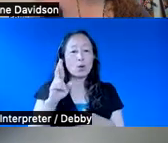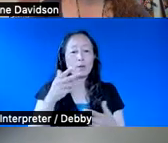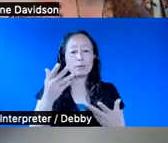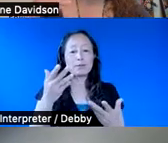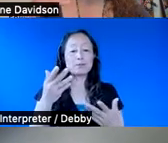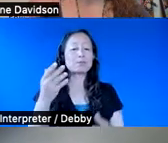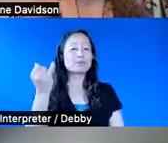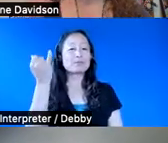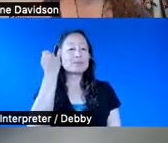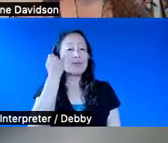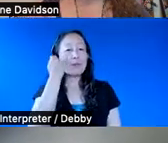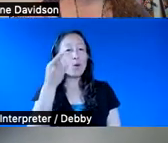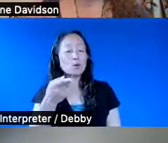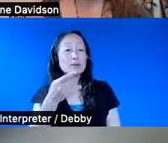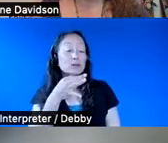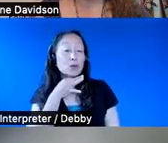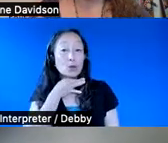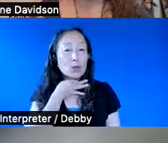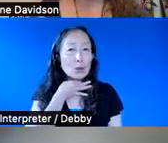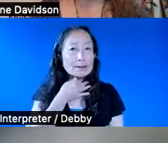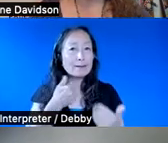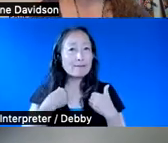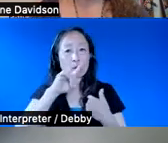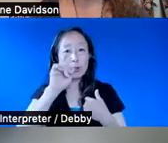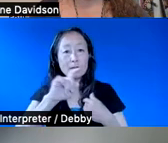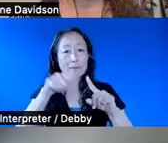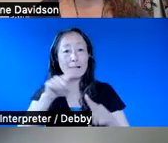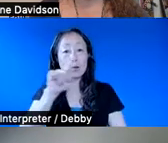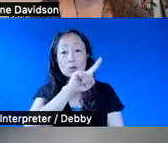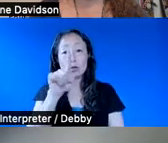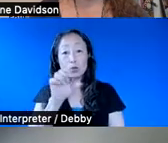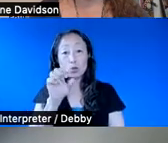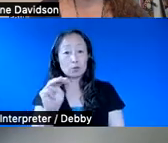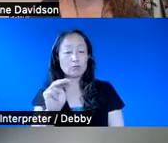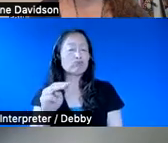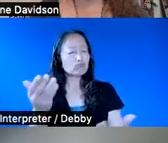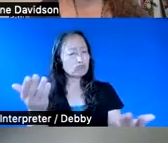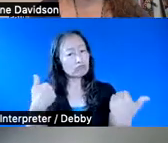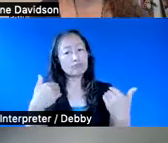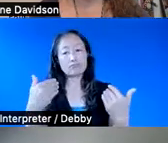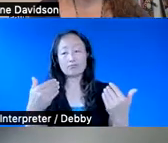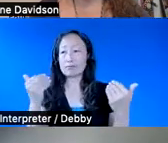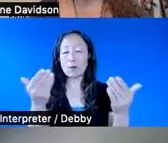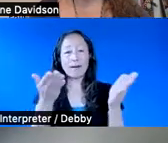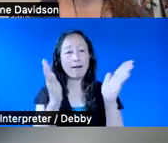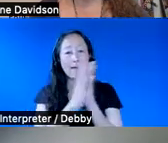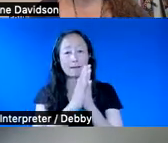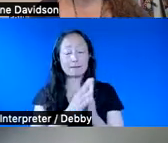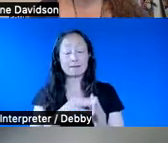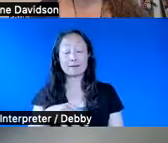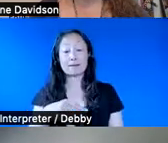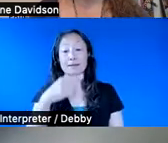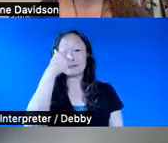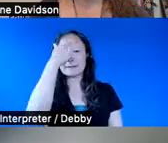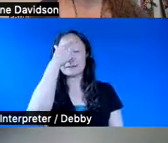if there's something that you're curious about, you can just ask it, right? Because there is a way for the speaker view for you